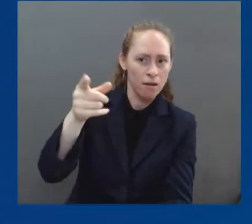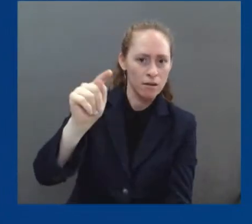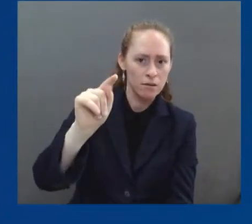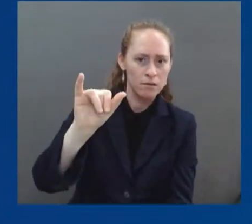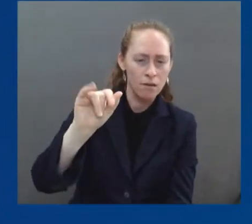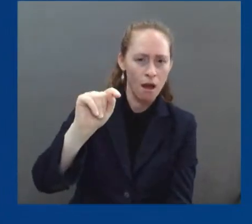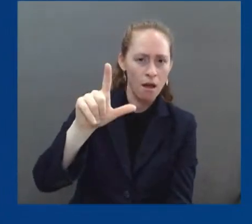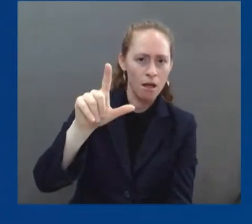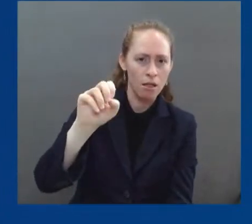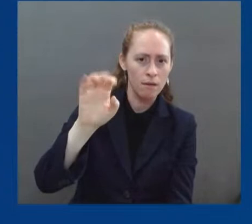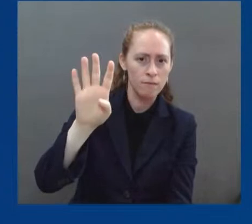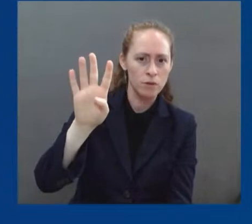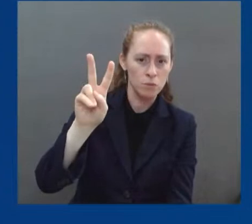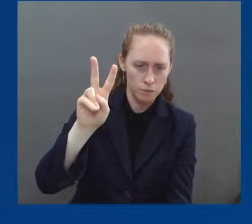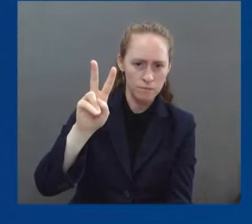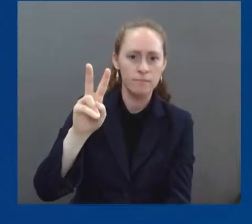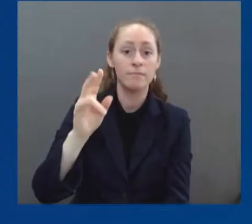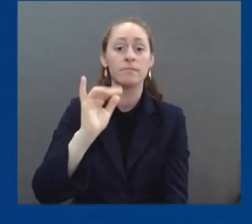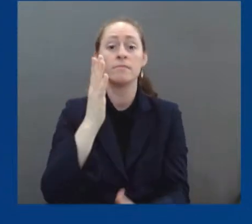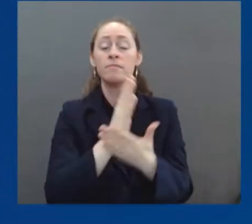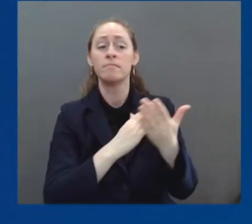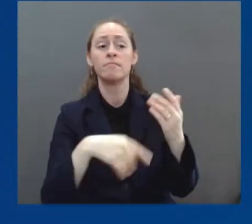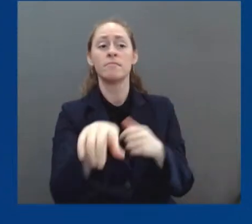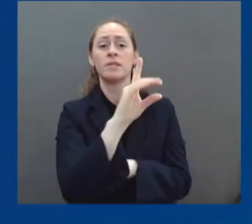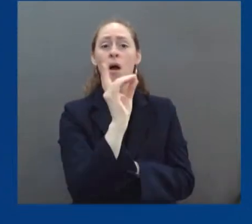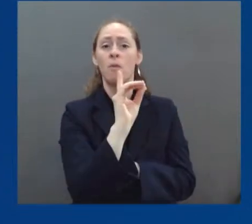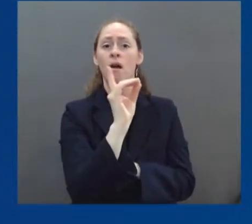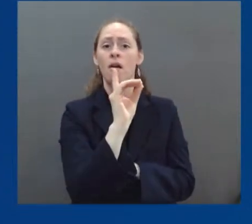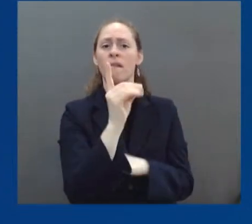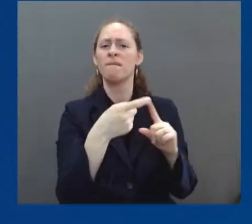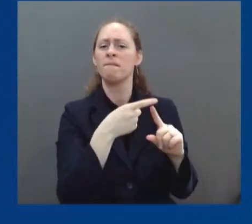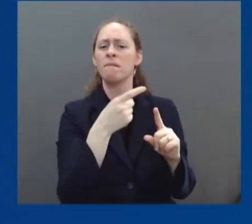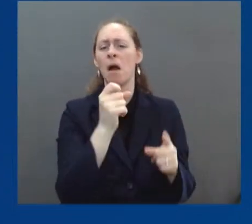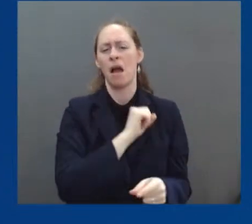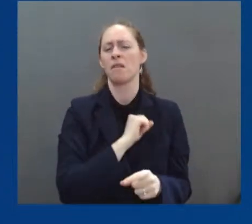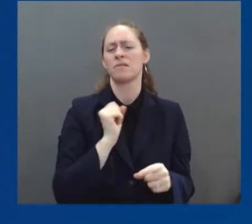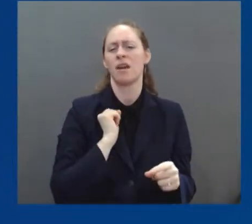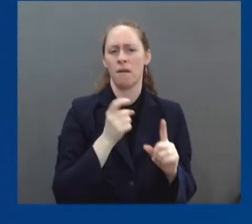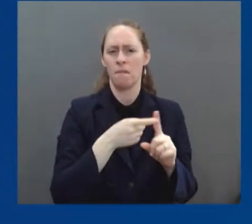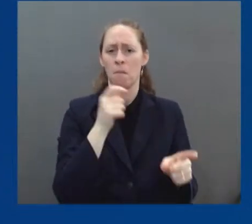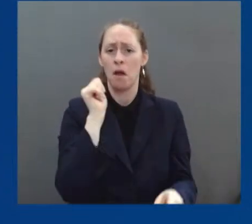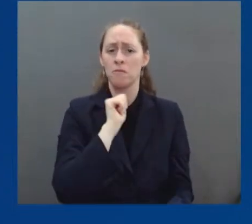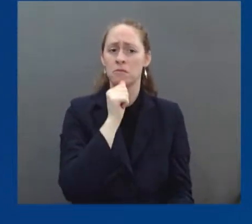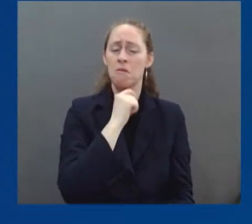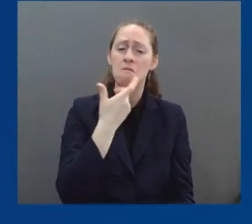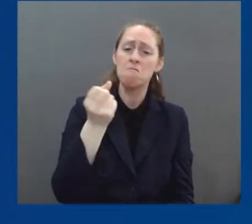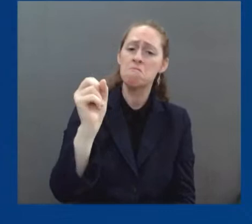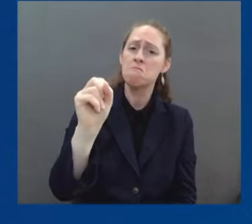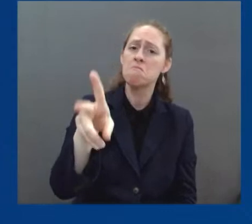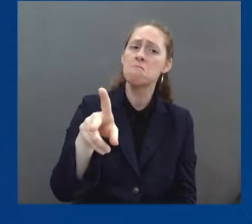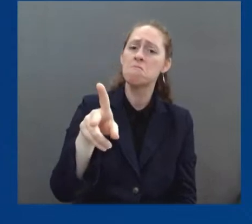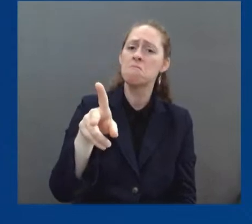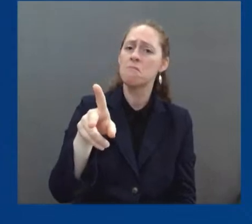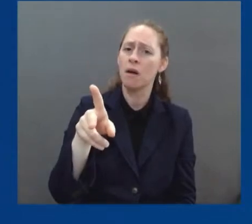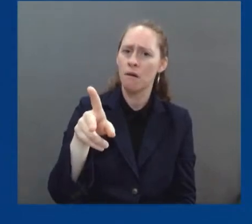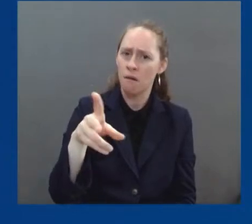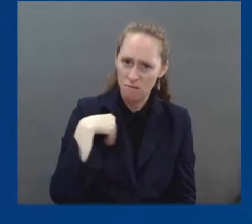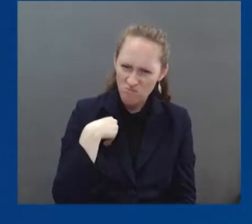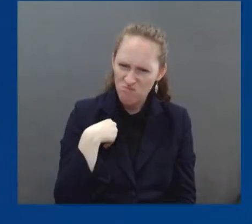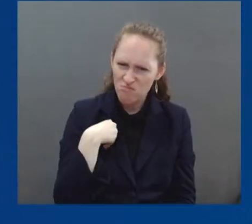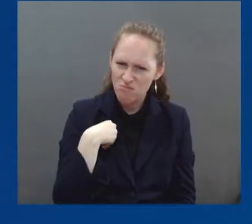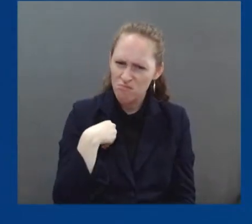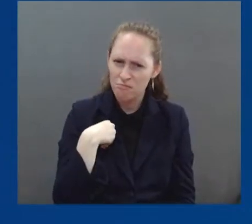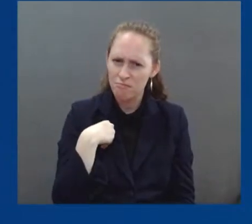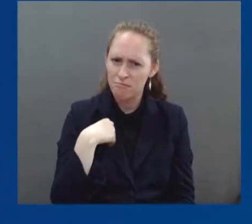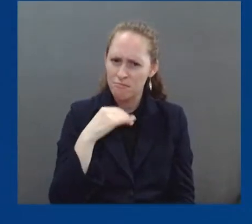amendment. Is the administration concerned that the decision to lift Title 42 could now threaten COVID funding? Thanks for the